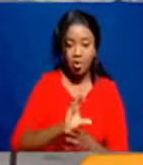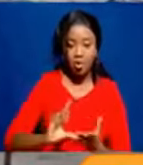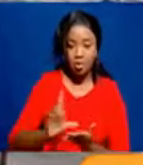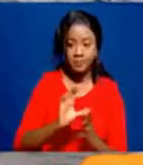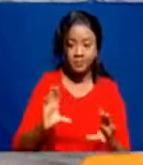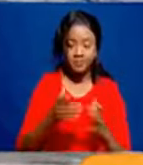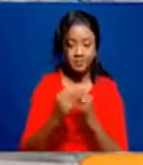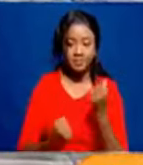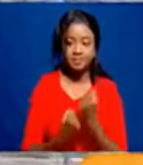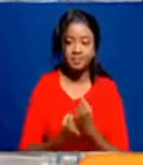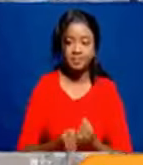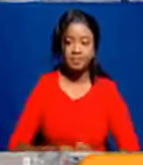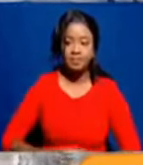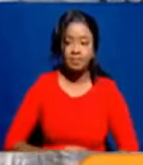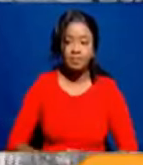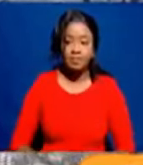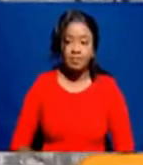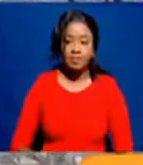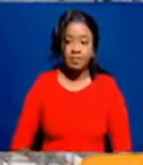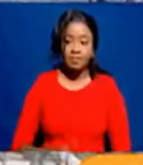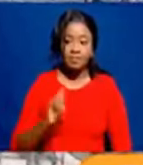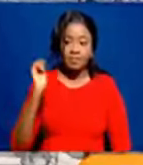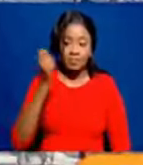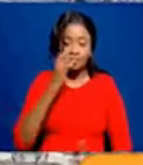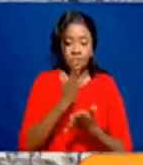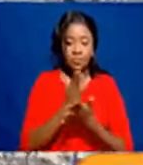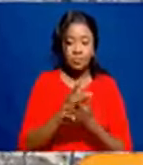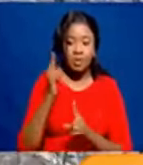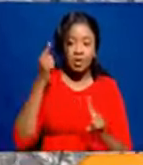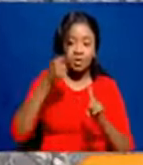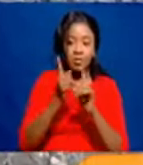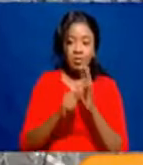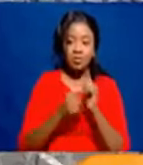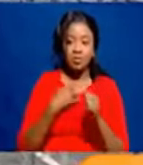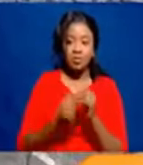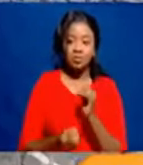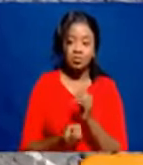Kenya inalenga kuzalisha gigawati 870 ifikie hapo mwaka